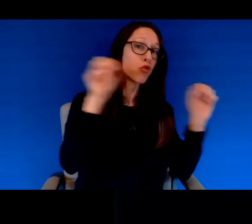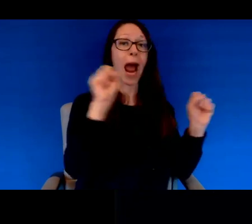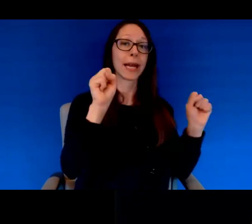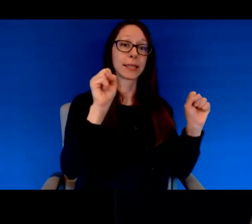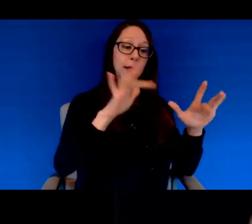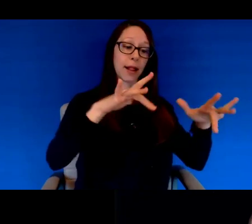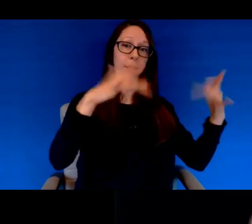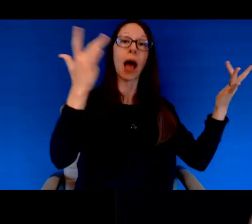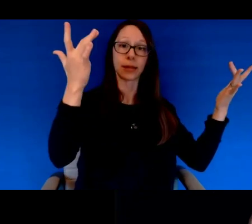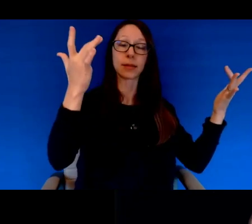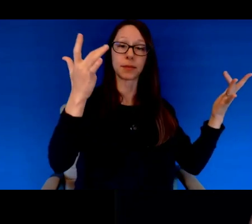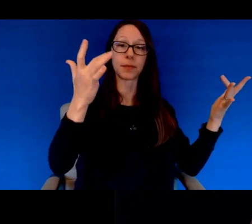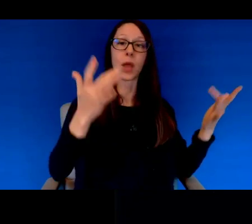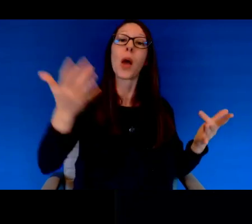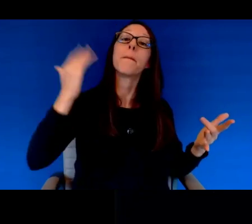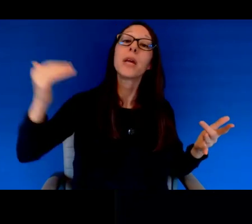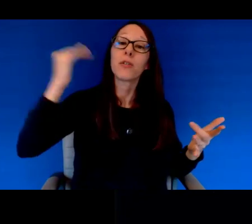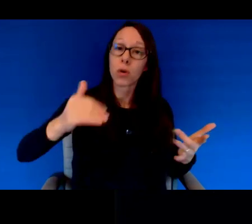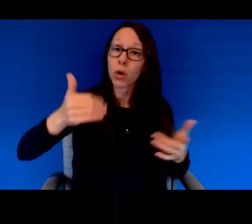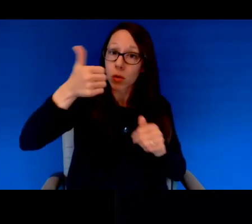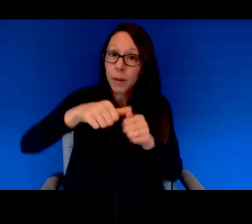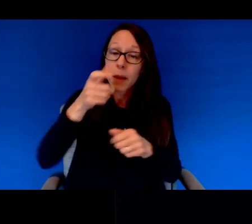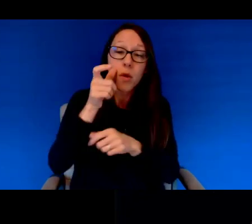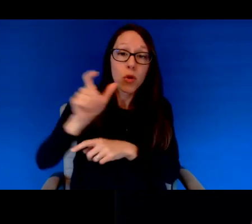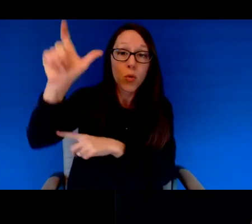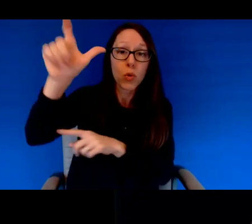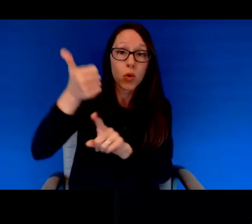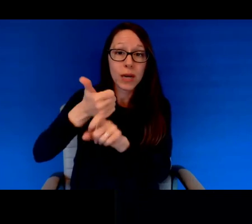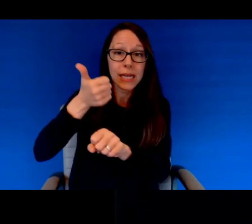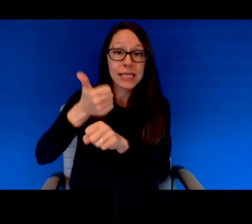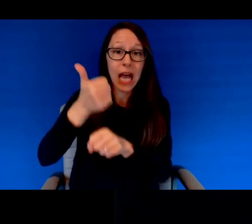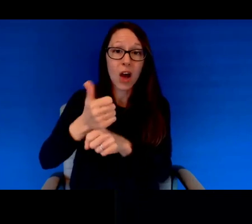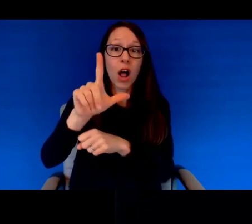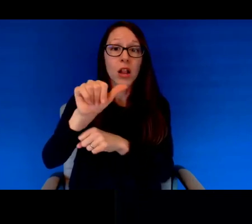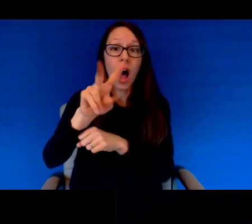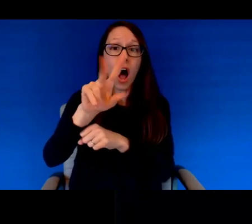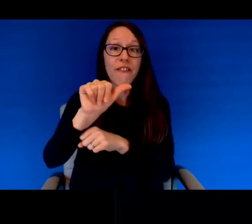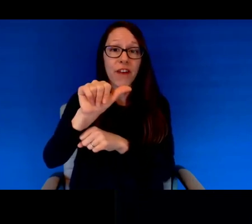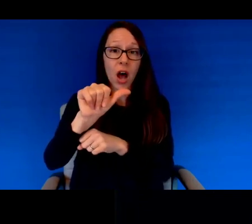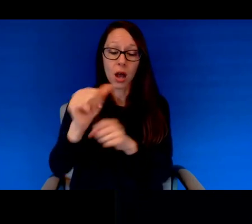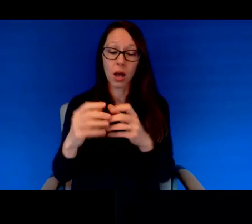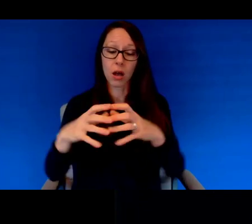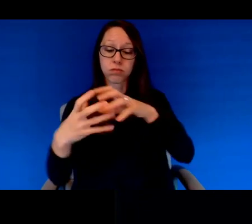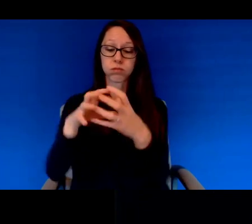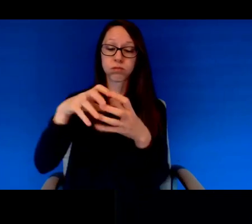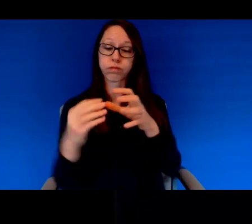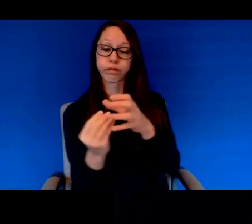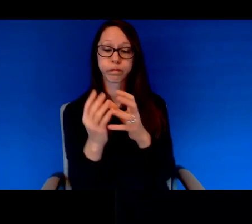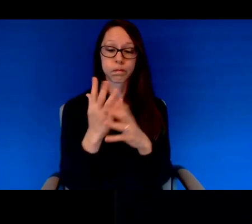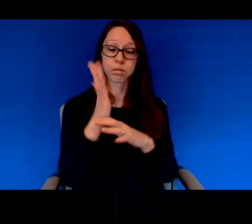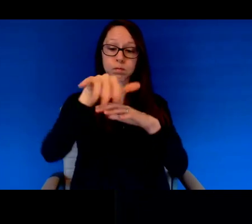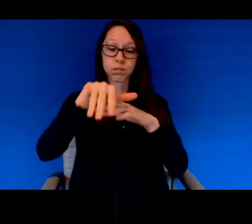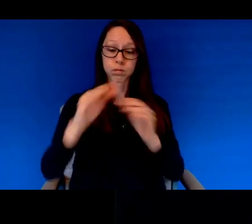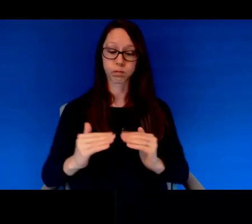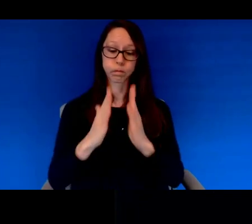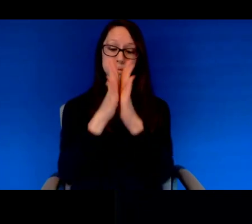ball of lava. So as it was cooling down, it had a lot of volcanic activity. And the dark spots that you see are where